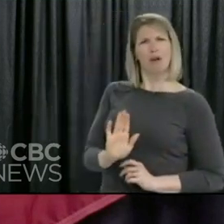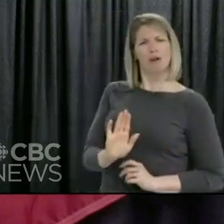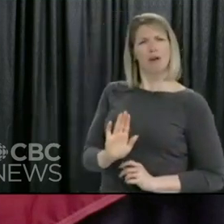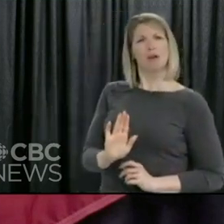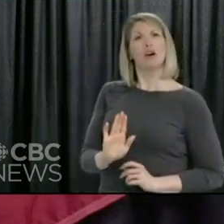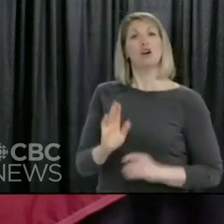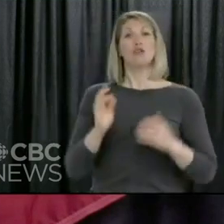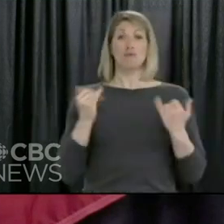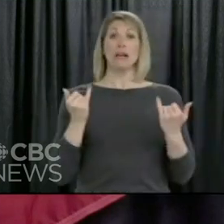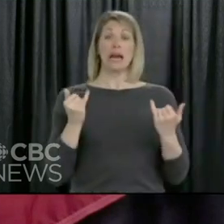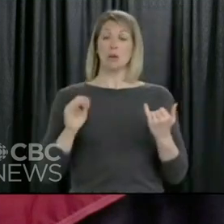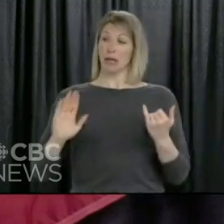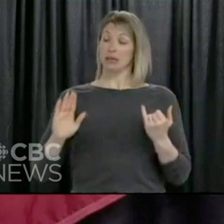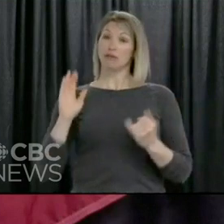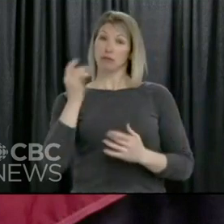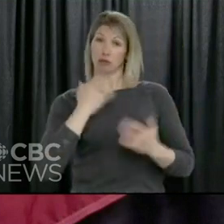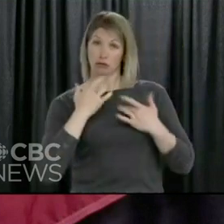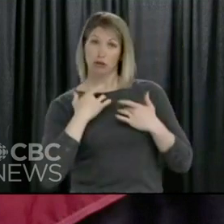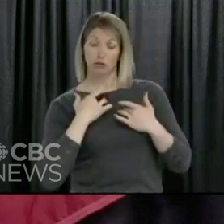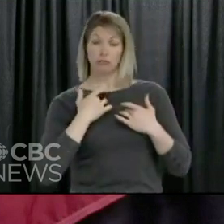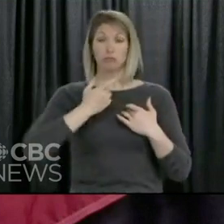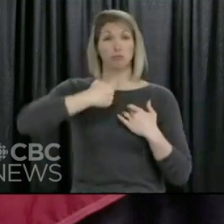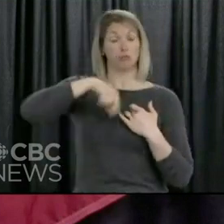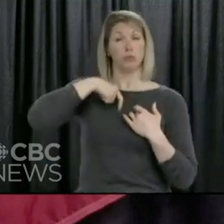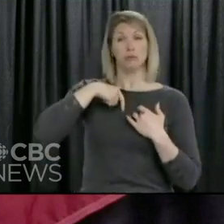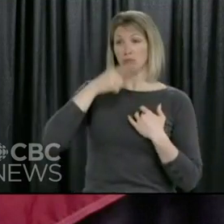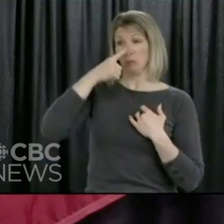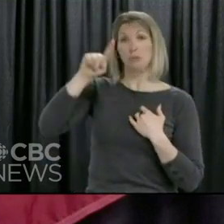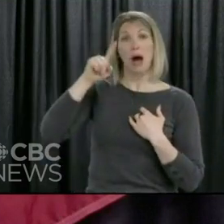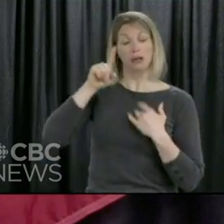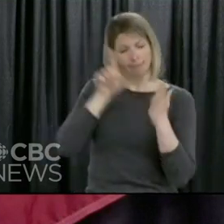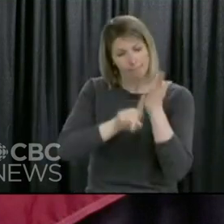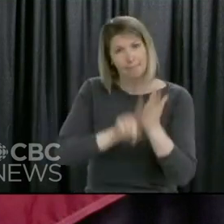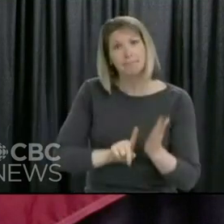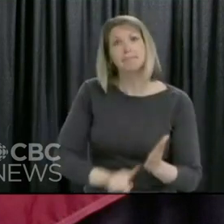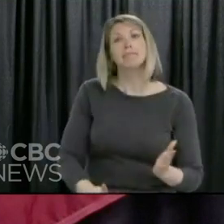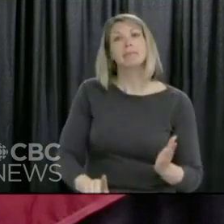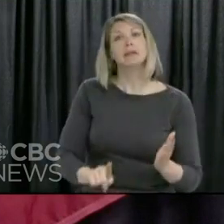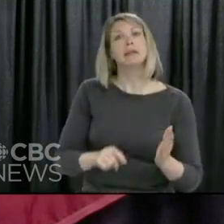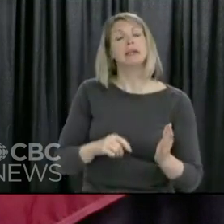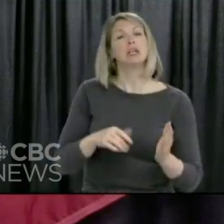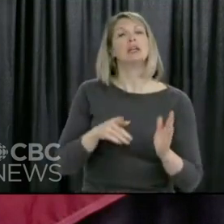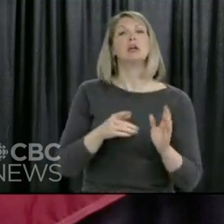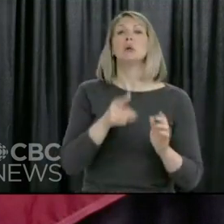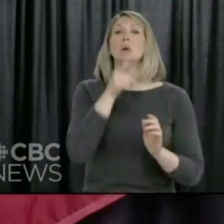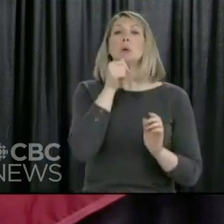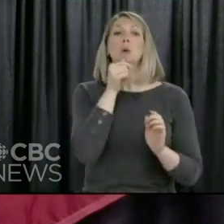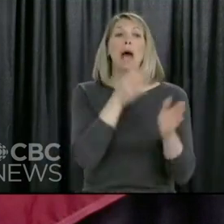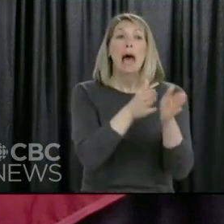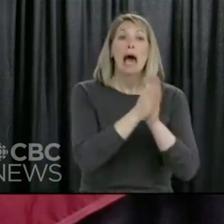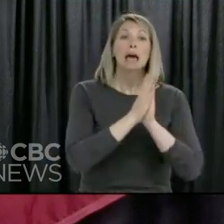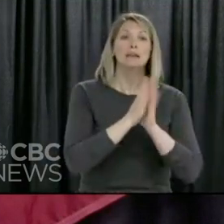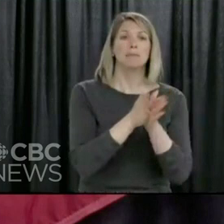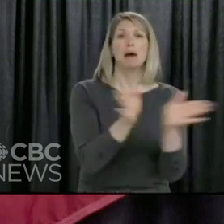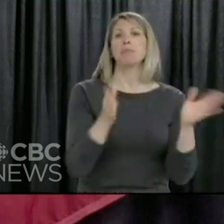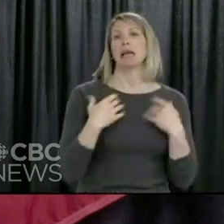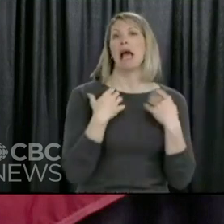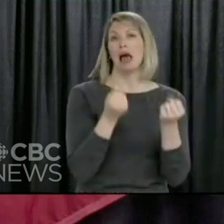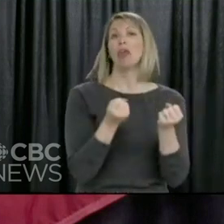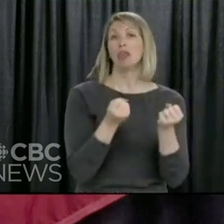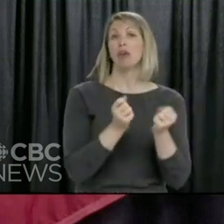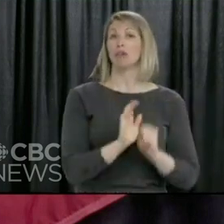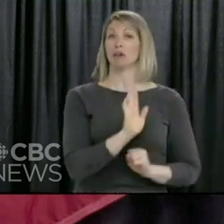that we will follow if amendments would need to be made. What this whole objective here is trying to prevent